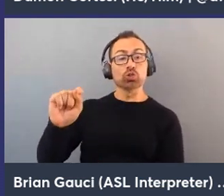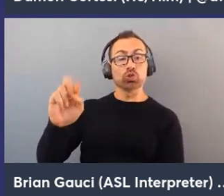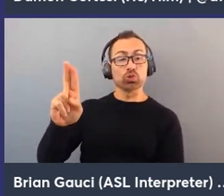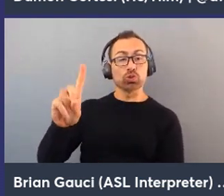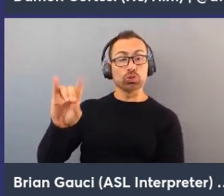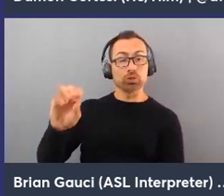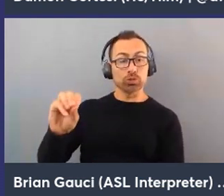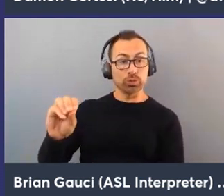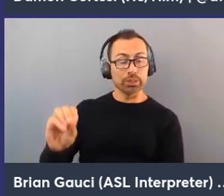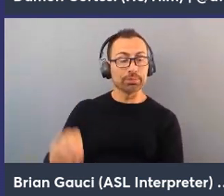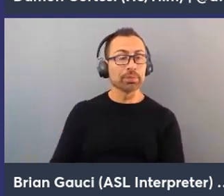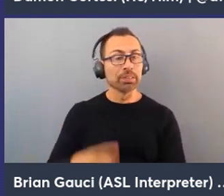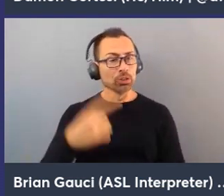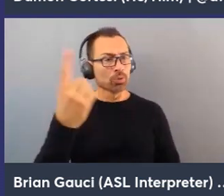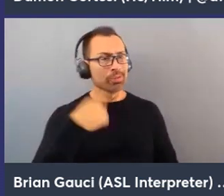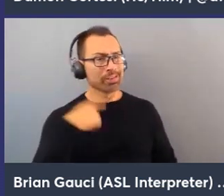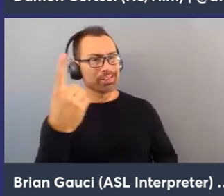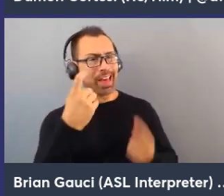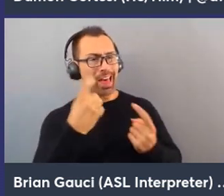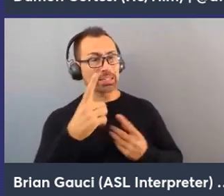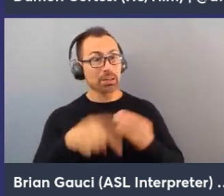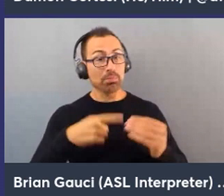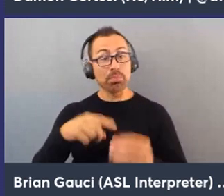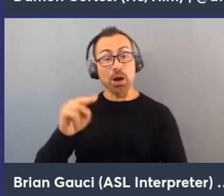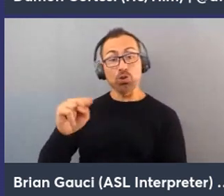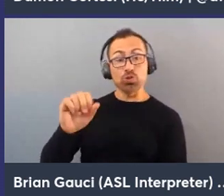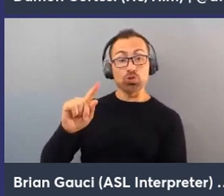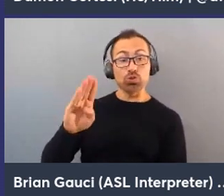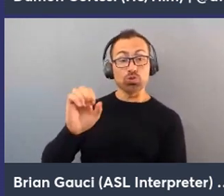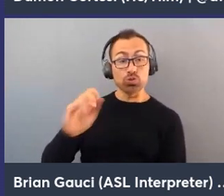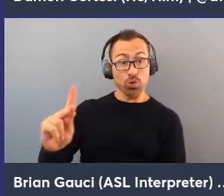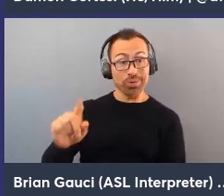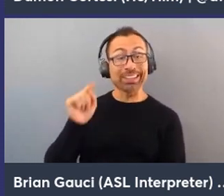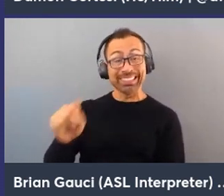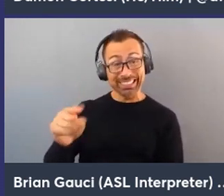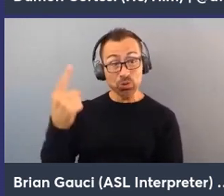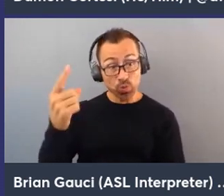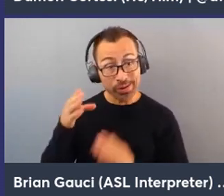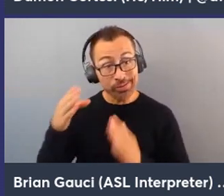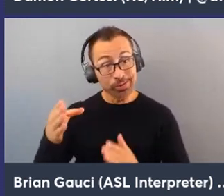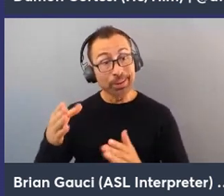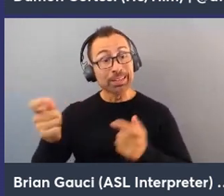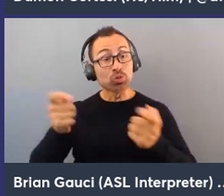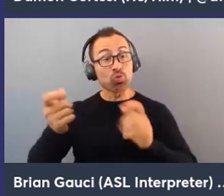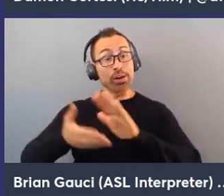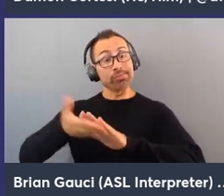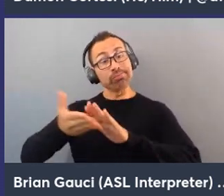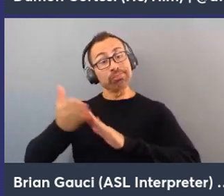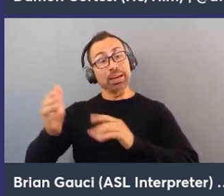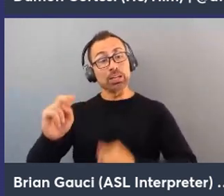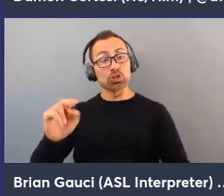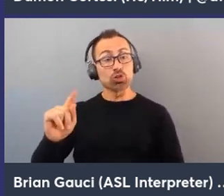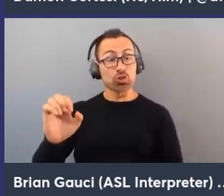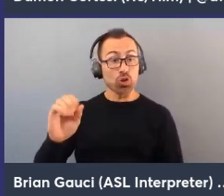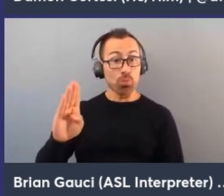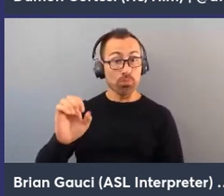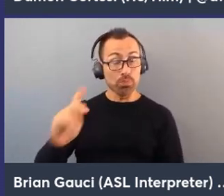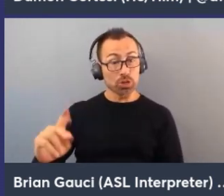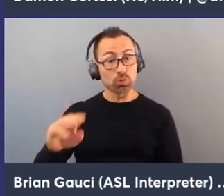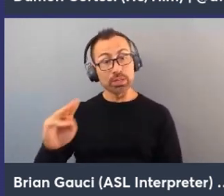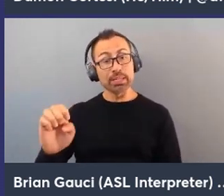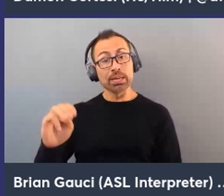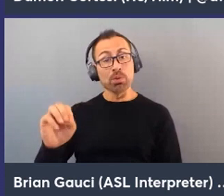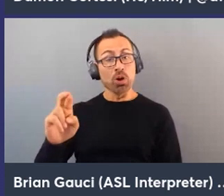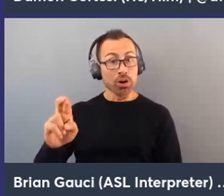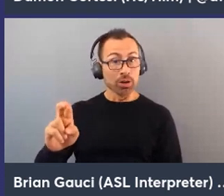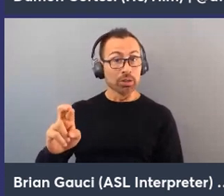just asked a question about notebooks. EMR Studio is a way to run managed notebooks with EMR and EC2 and EMR and EKS. And with Serverless,